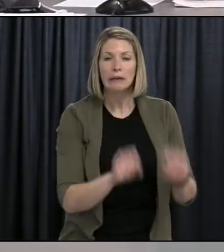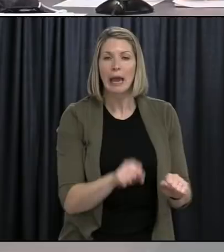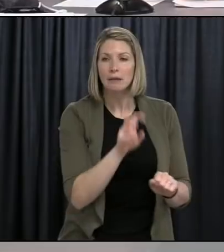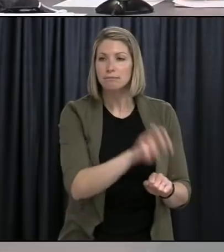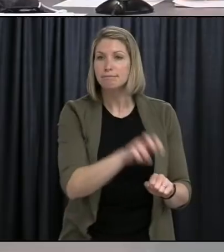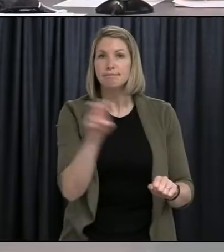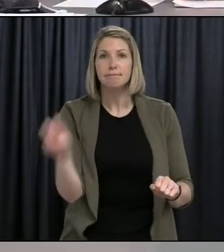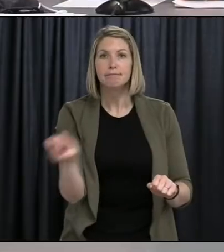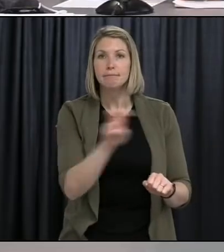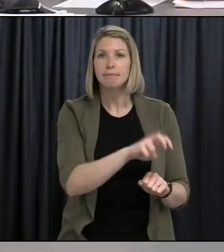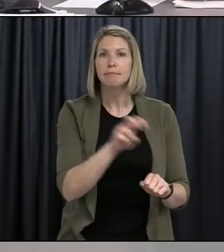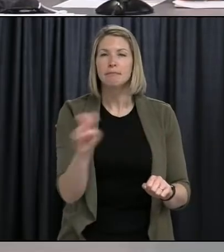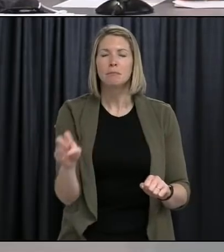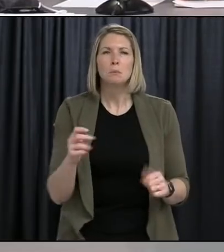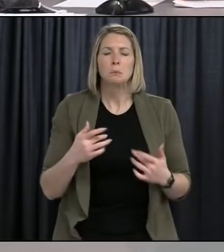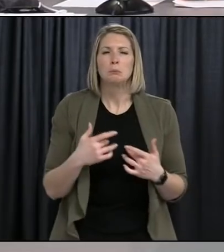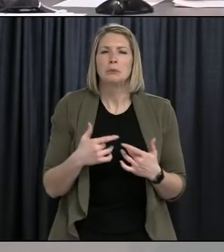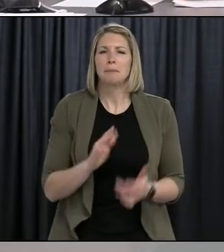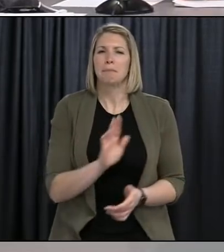situation with that?